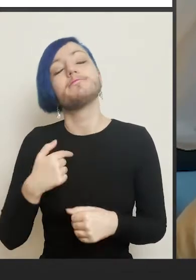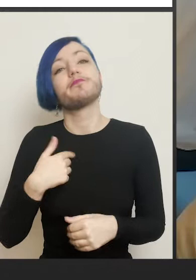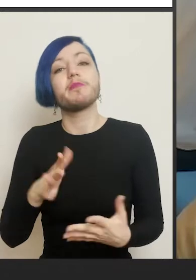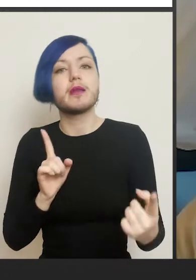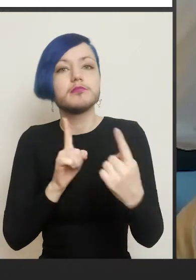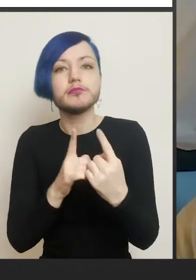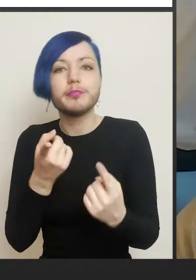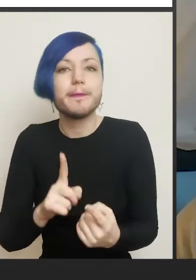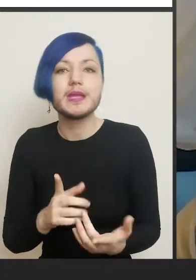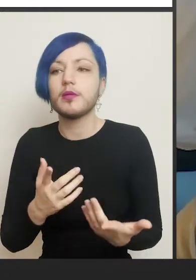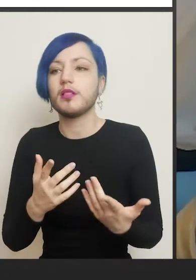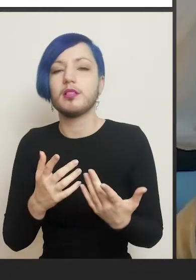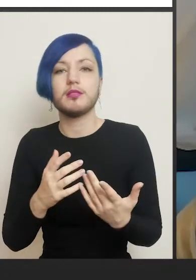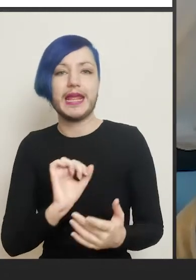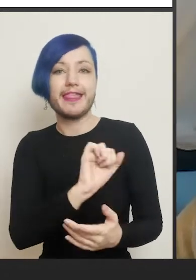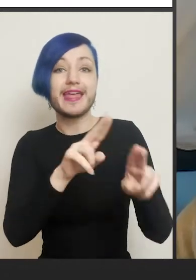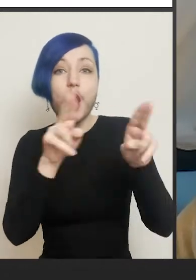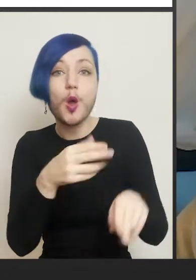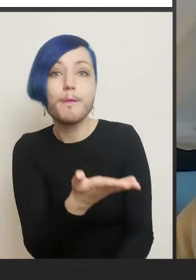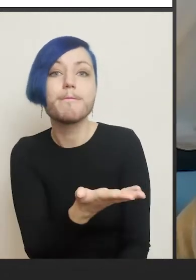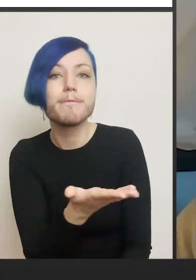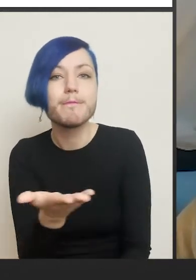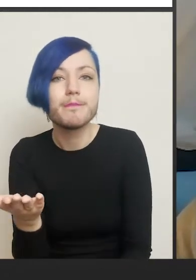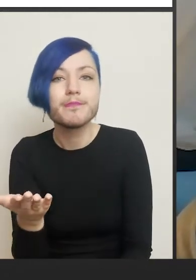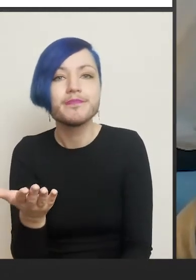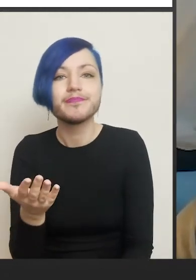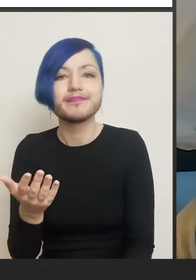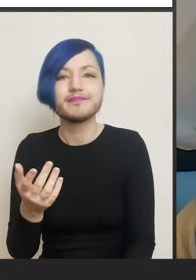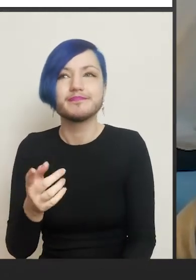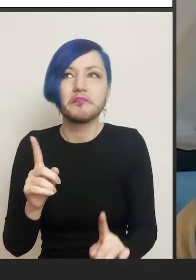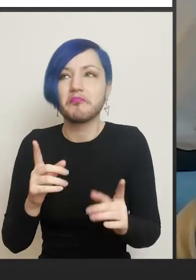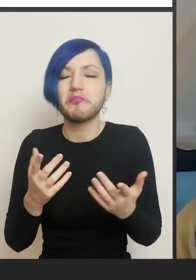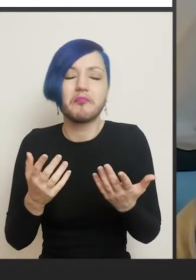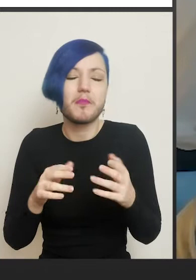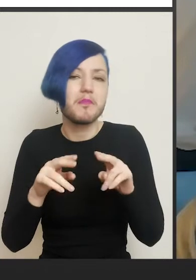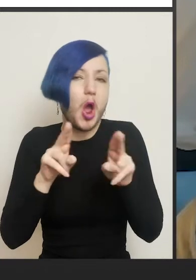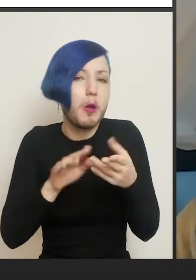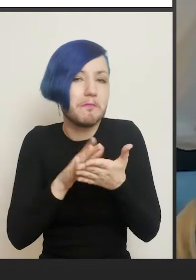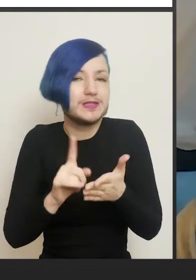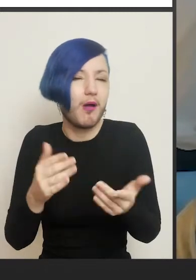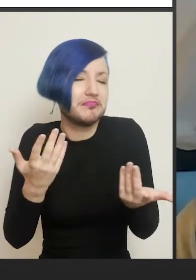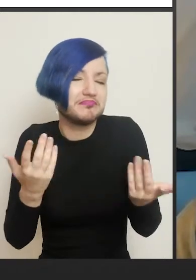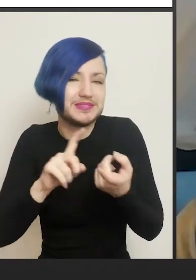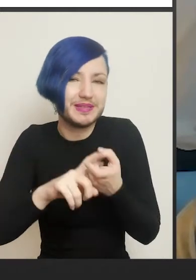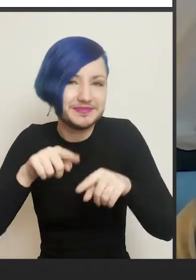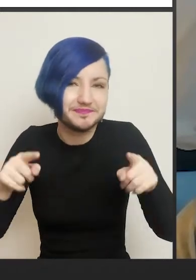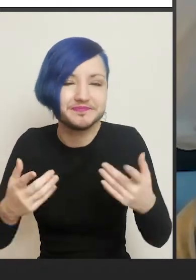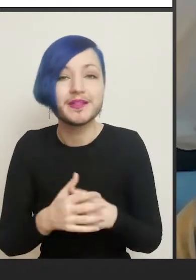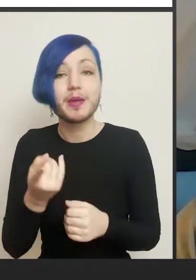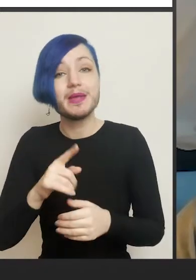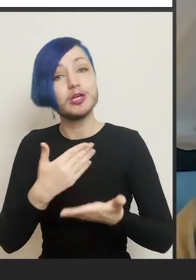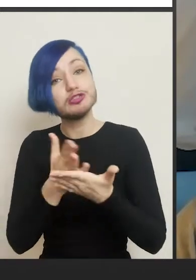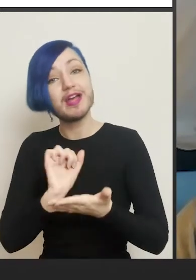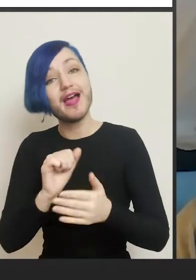So I've met people in the context of home, I guess, whatever that means for them. And people share